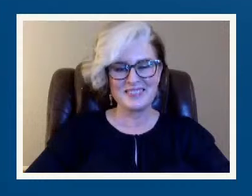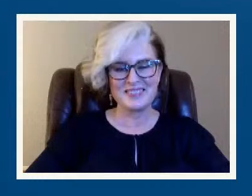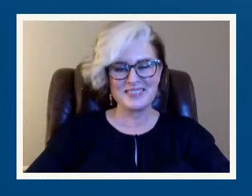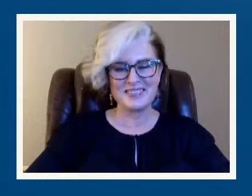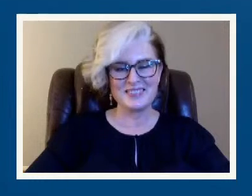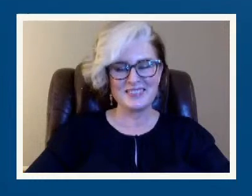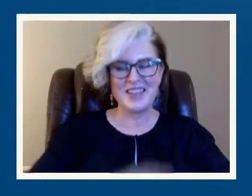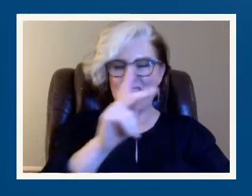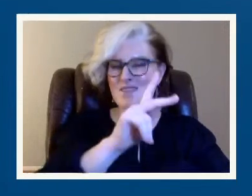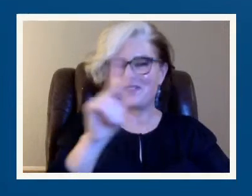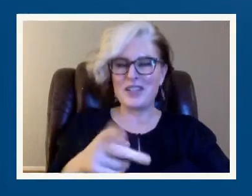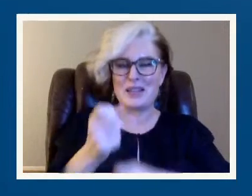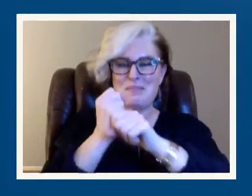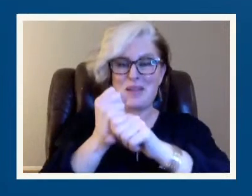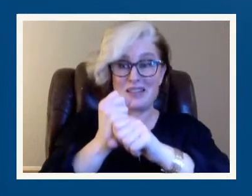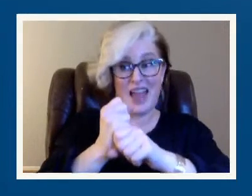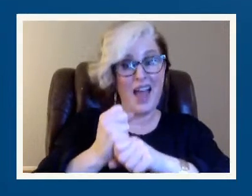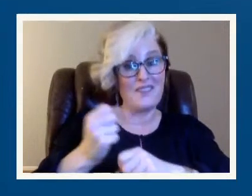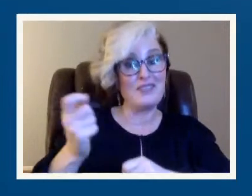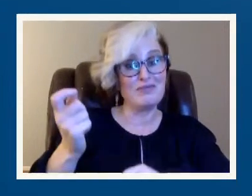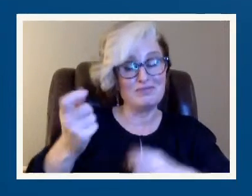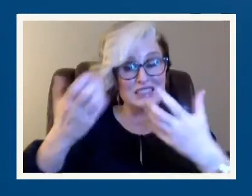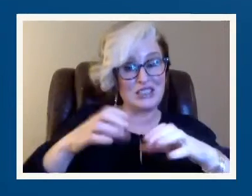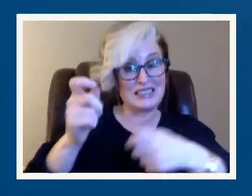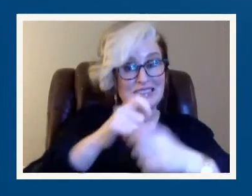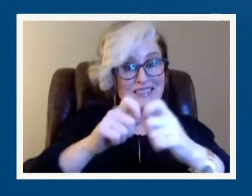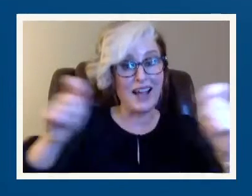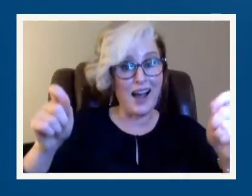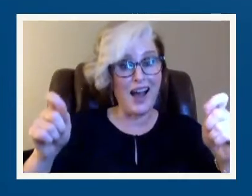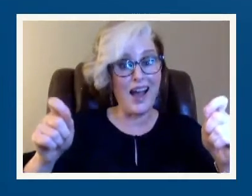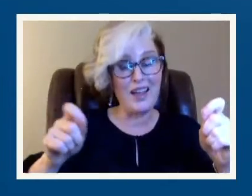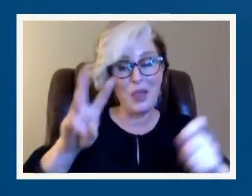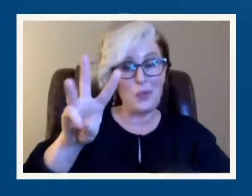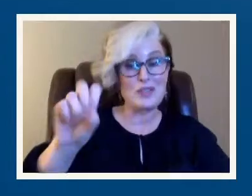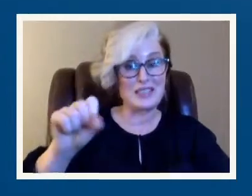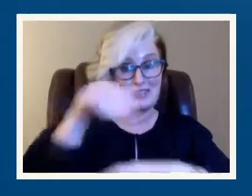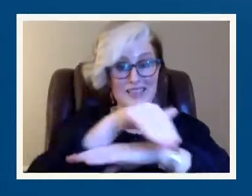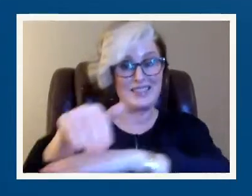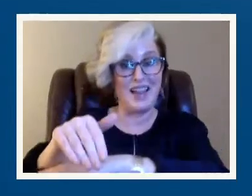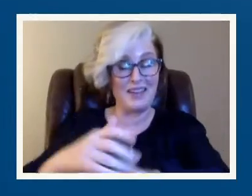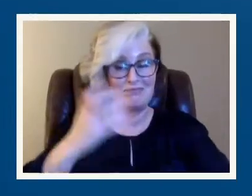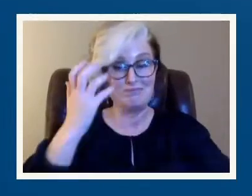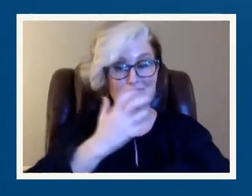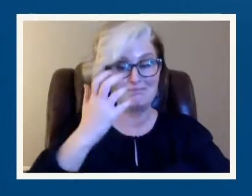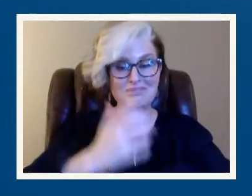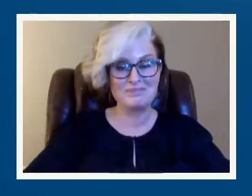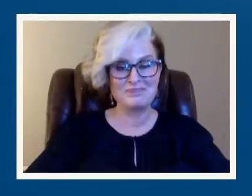Phillies have a chance to tie the World Series tonight.